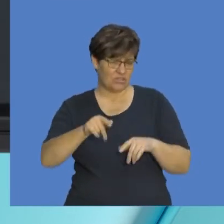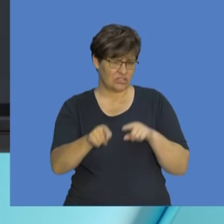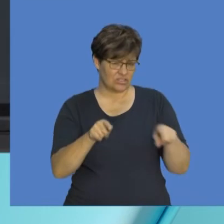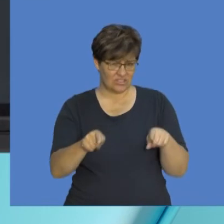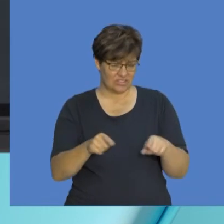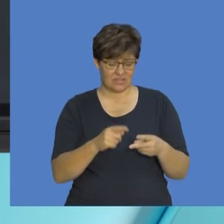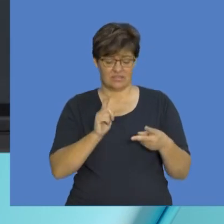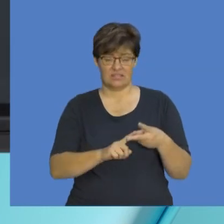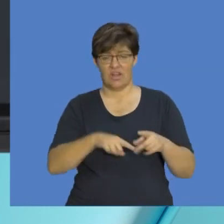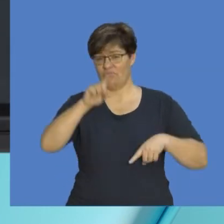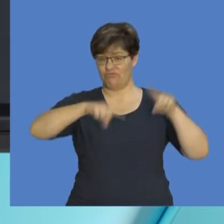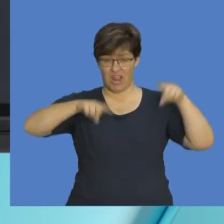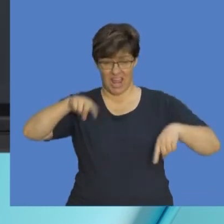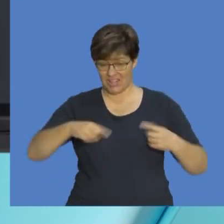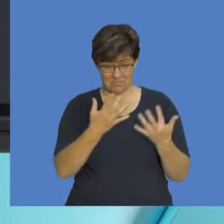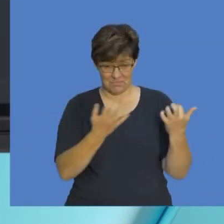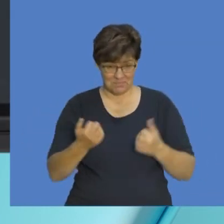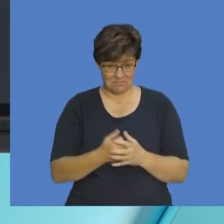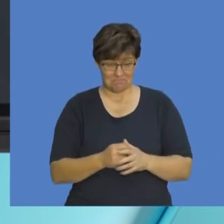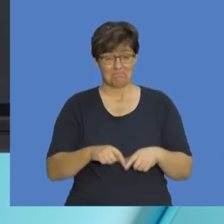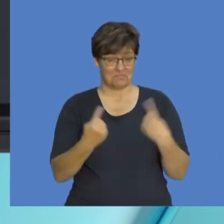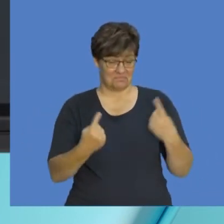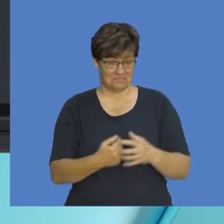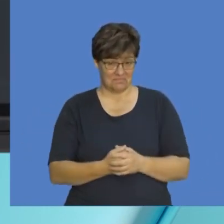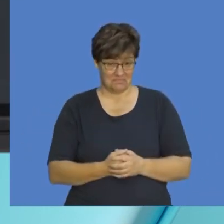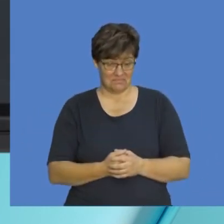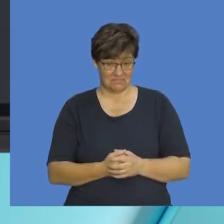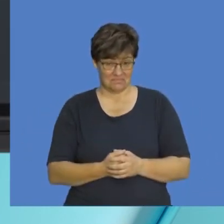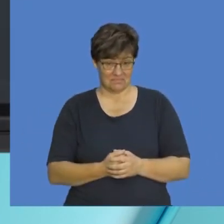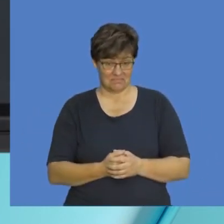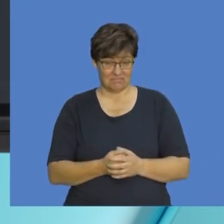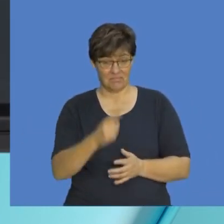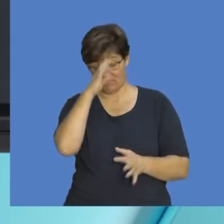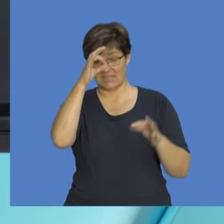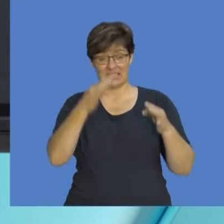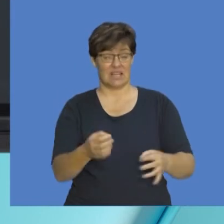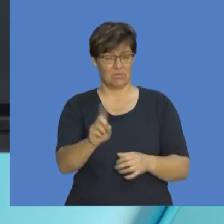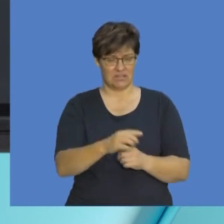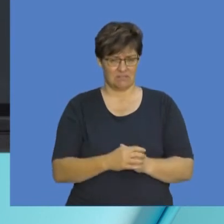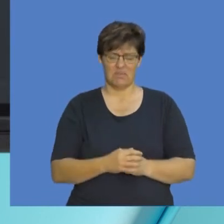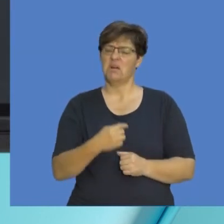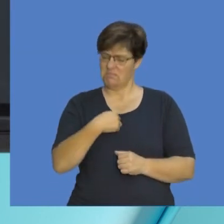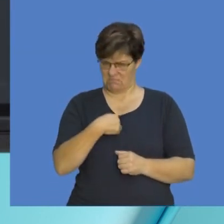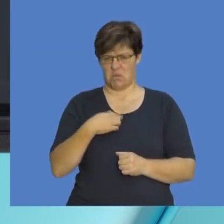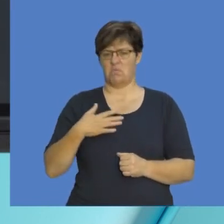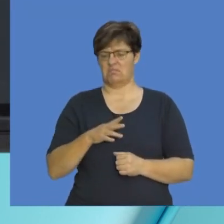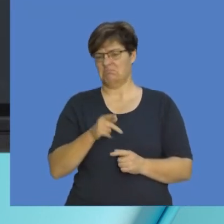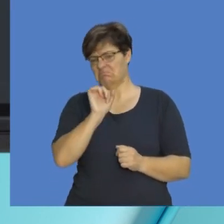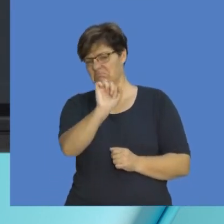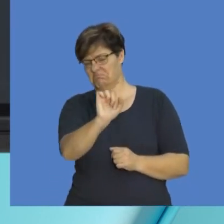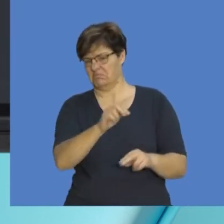We calculate their range, different. What did we conclude? I said, you know what? It